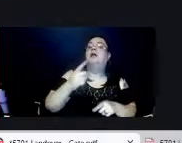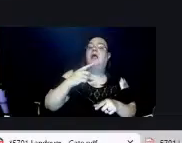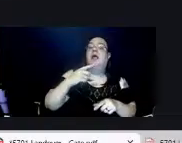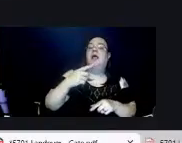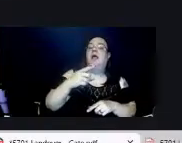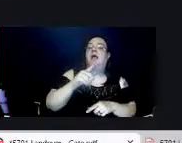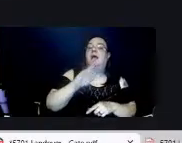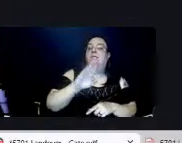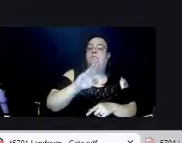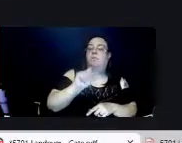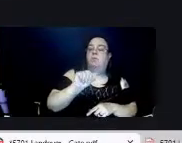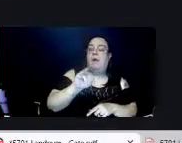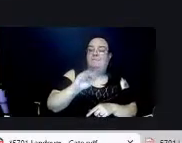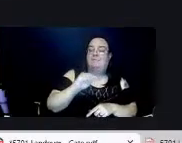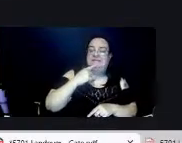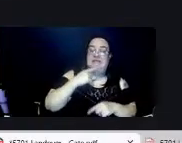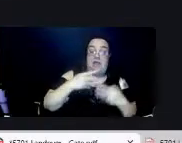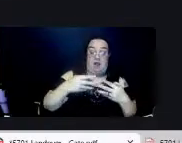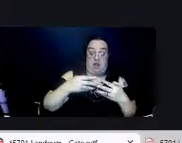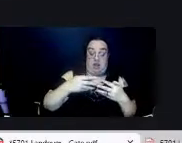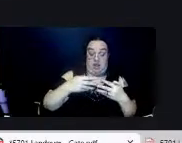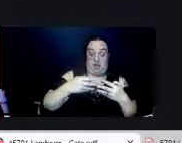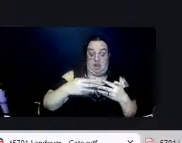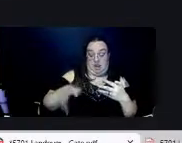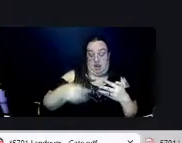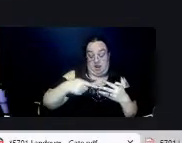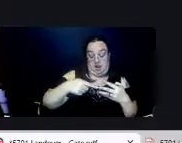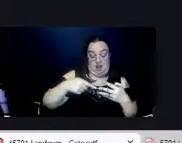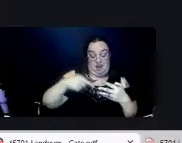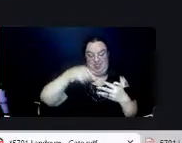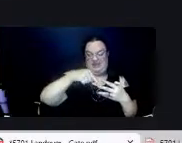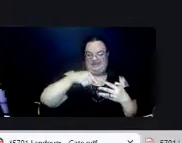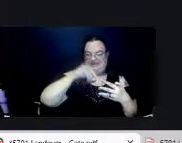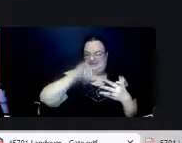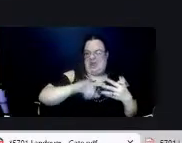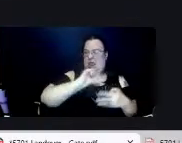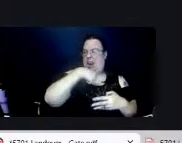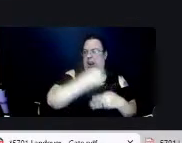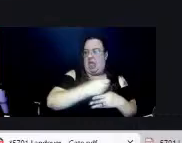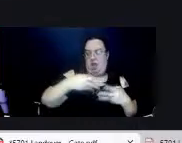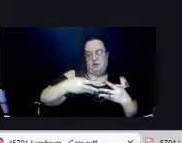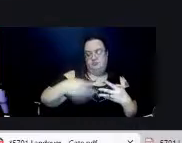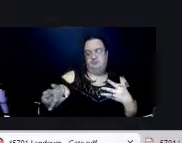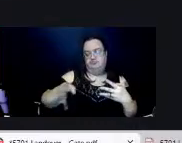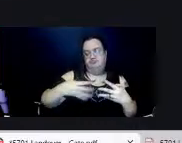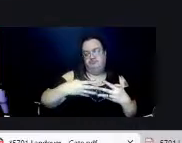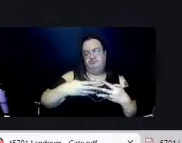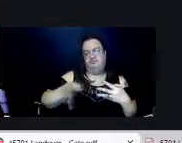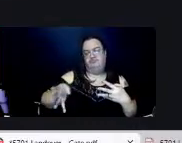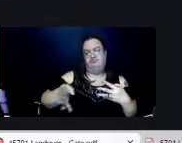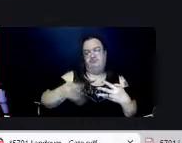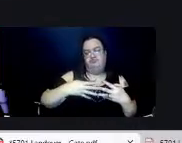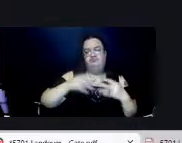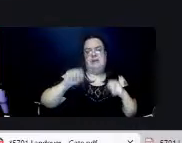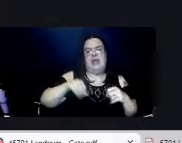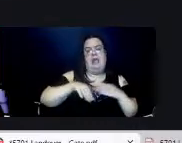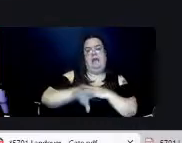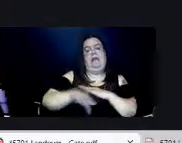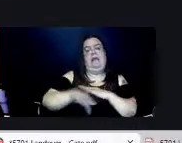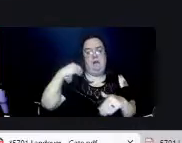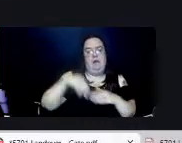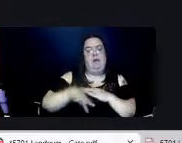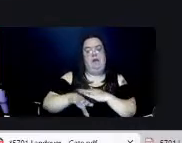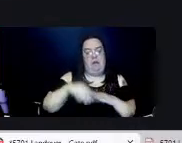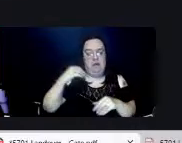are issues that may occur in the future, there is a mechanism that can be put in place where it might need to be locked at a